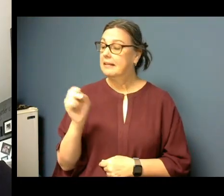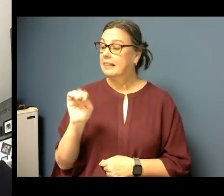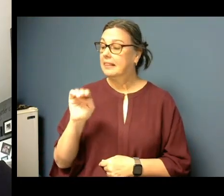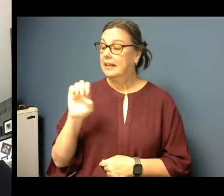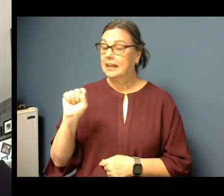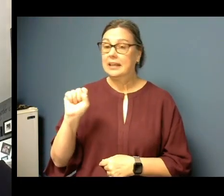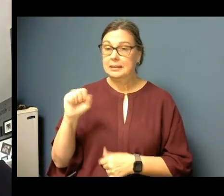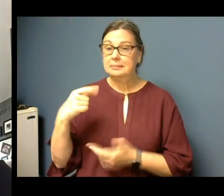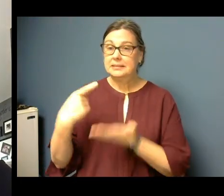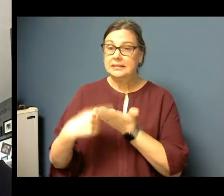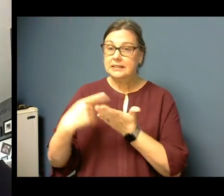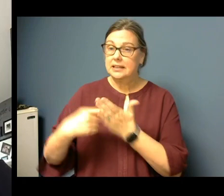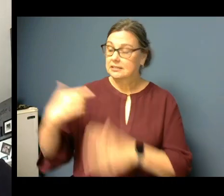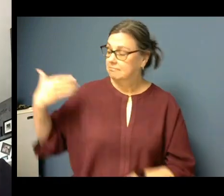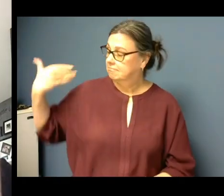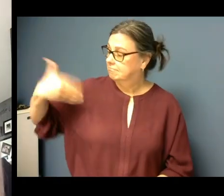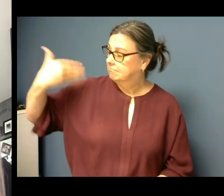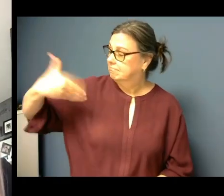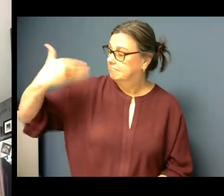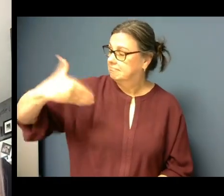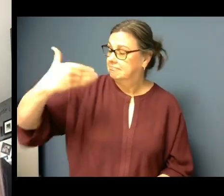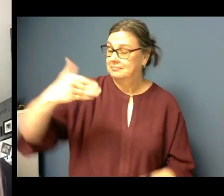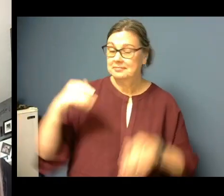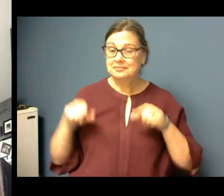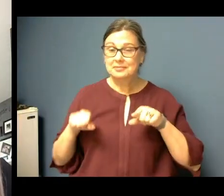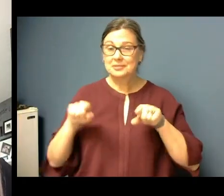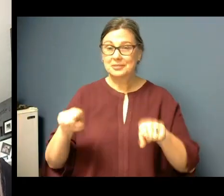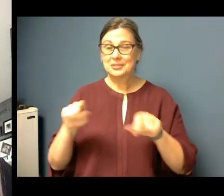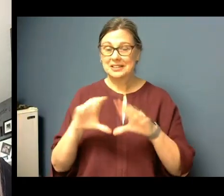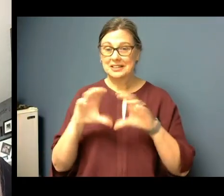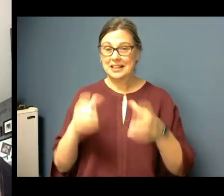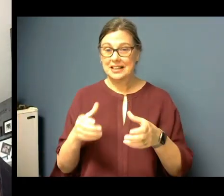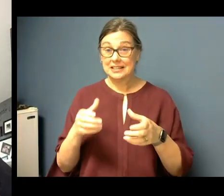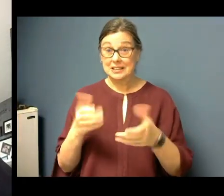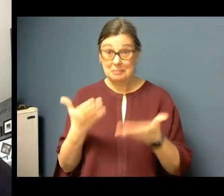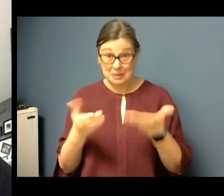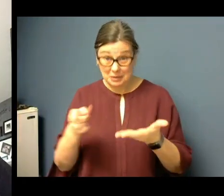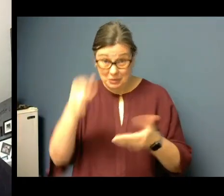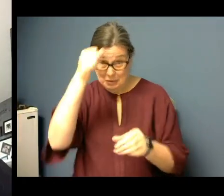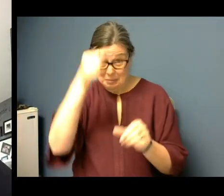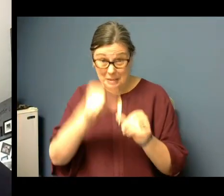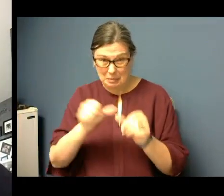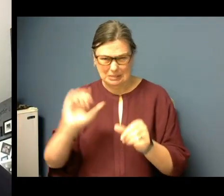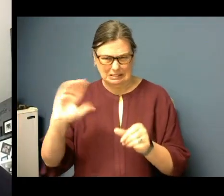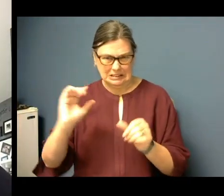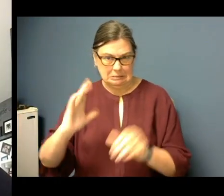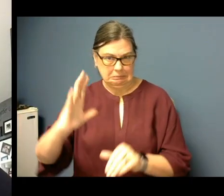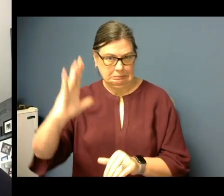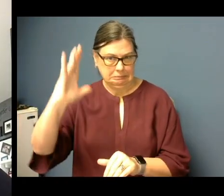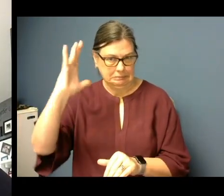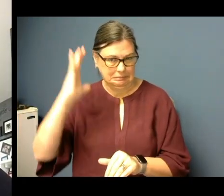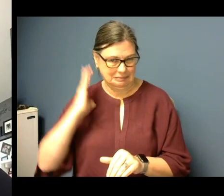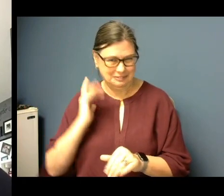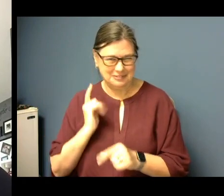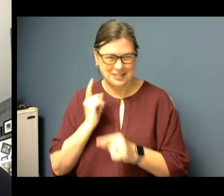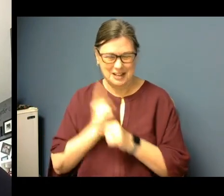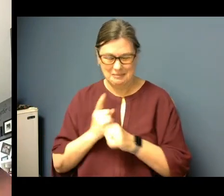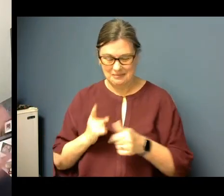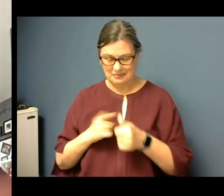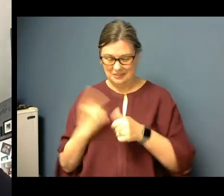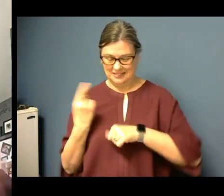one of the things you might remember, seems like a lifetime ago, but on that first day of class,